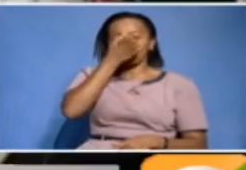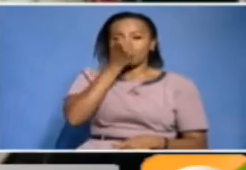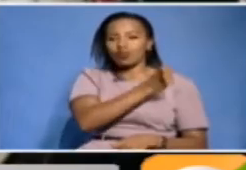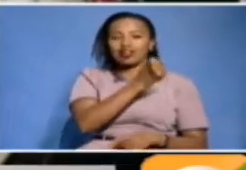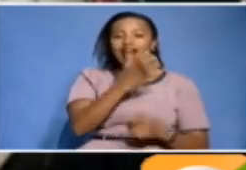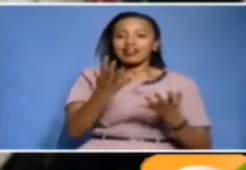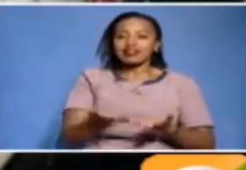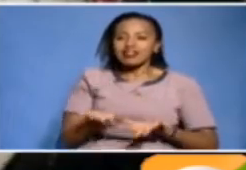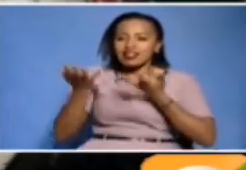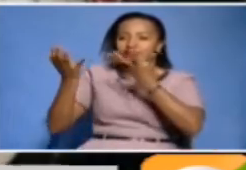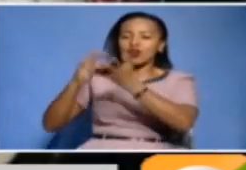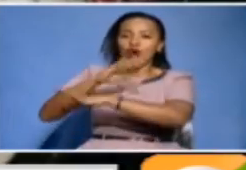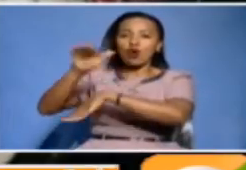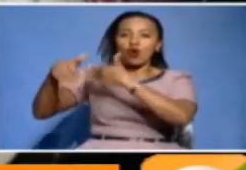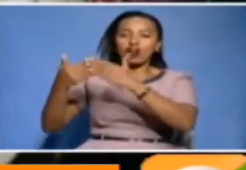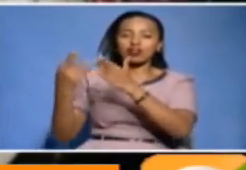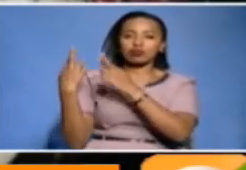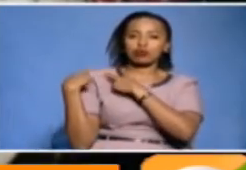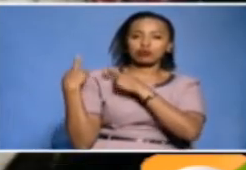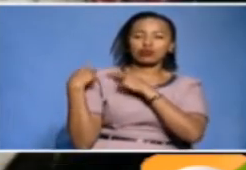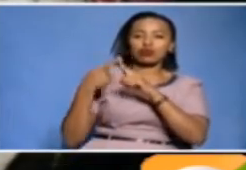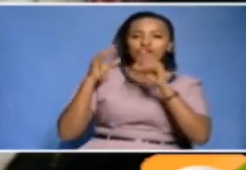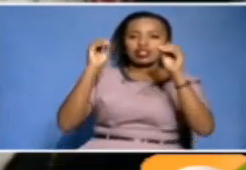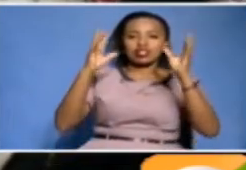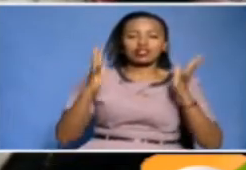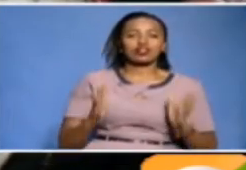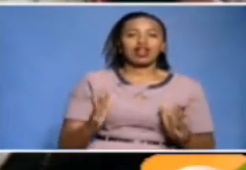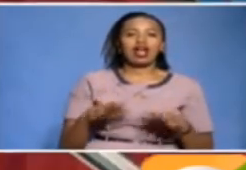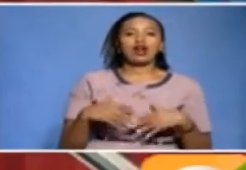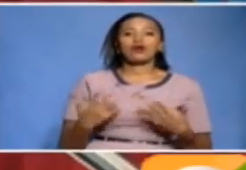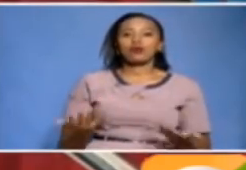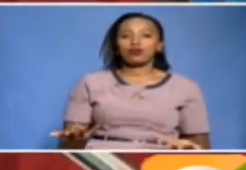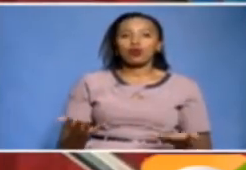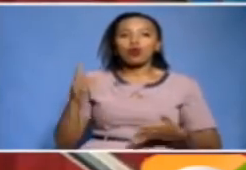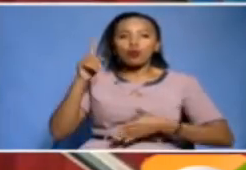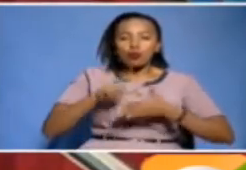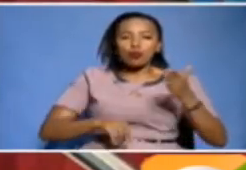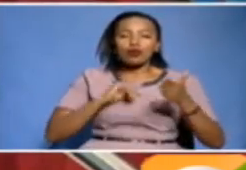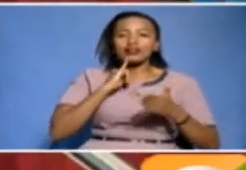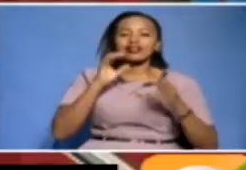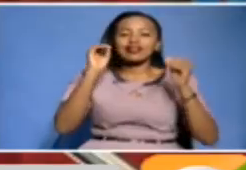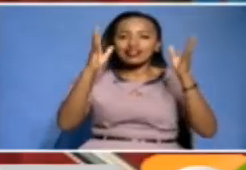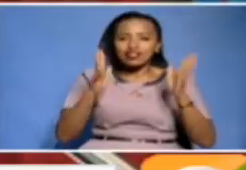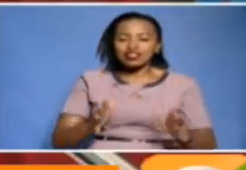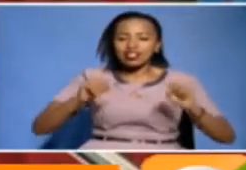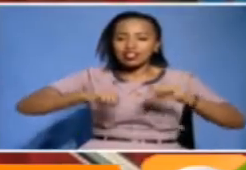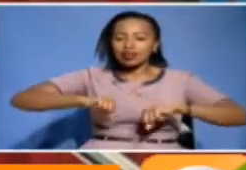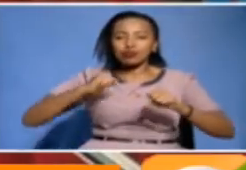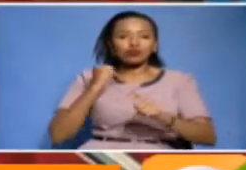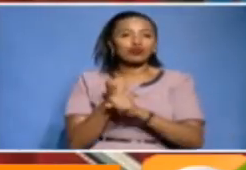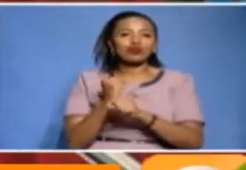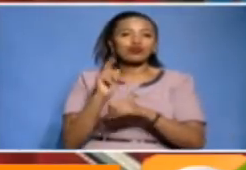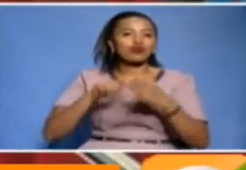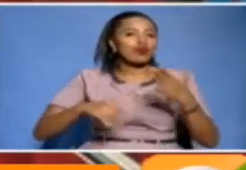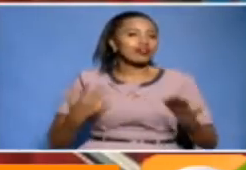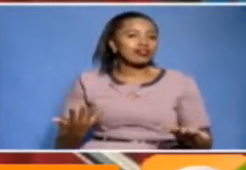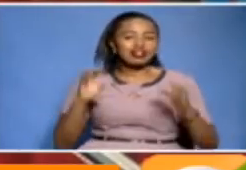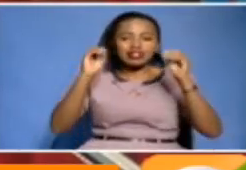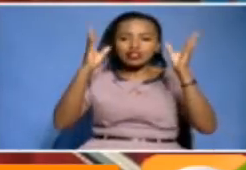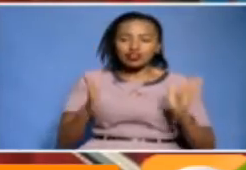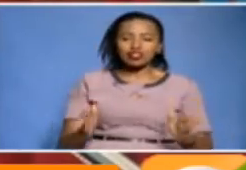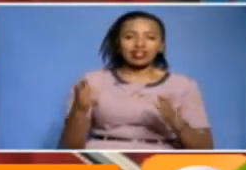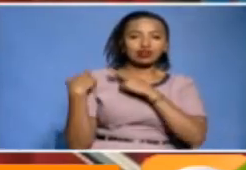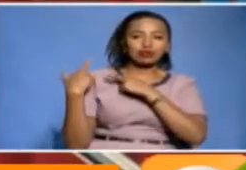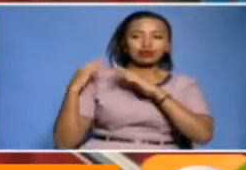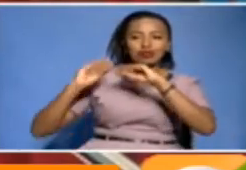teacher, every moral authority to the teacher. What is the teacher supposed to do? They are teaching,